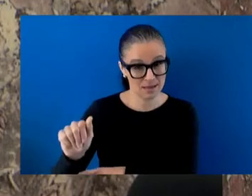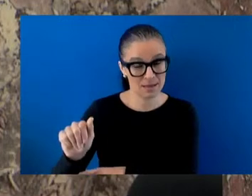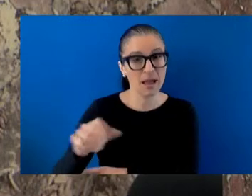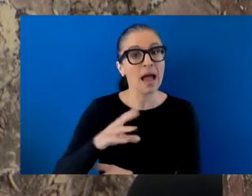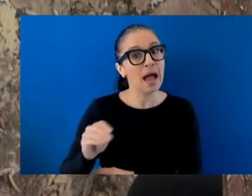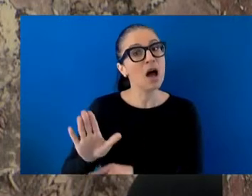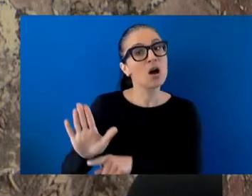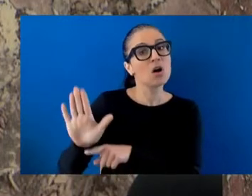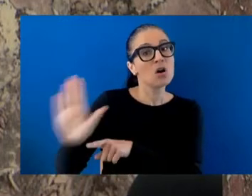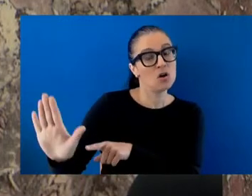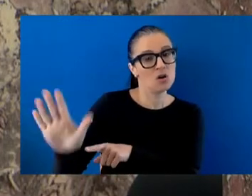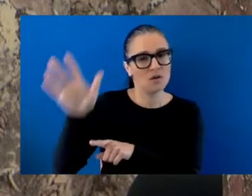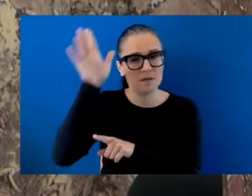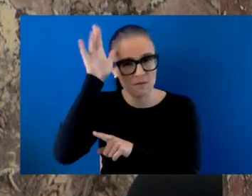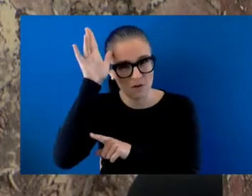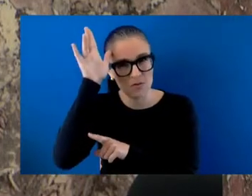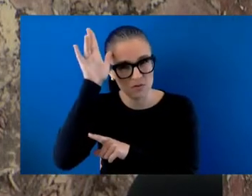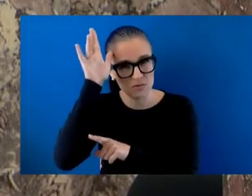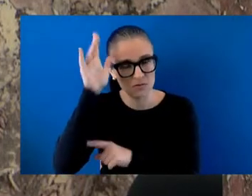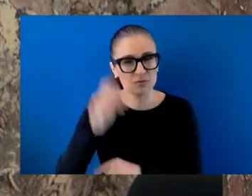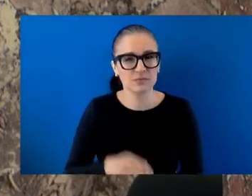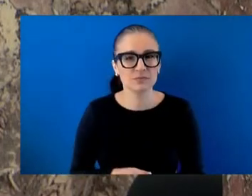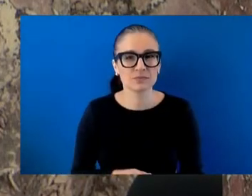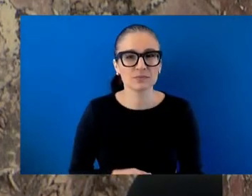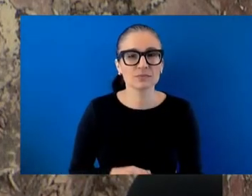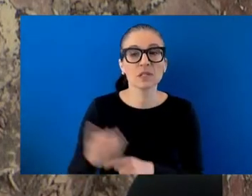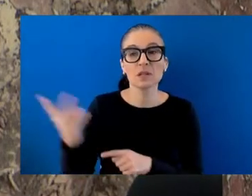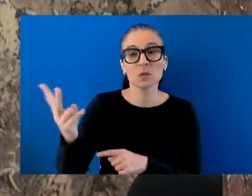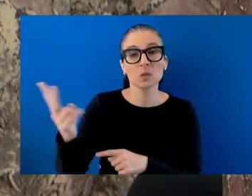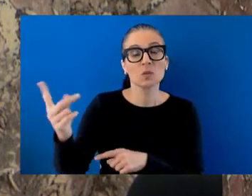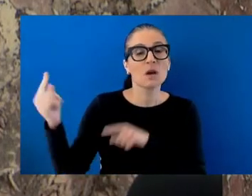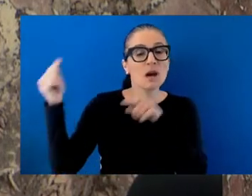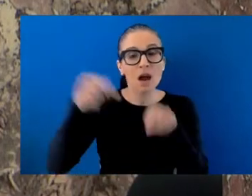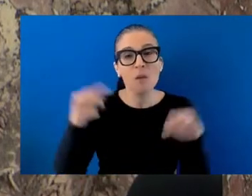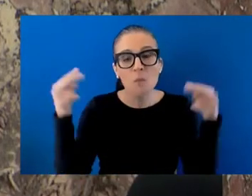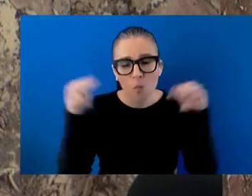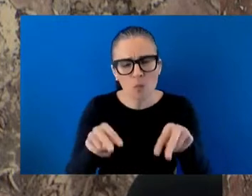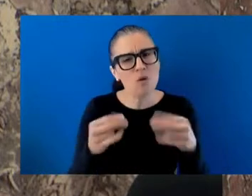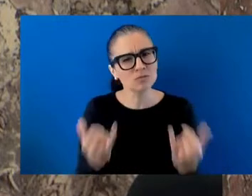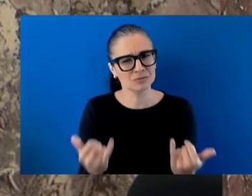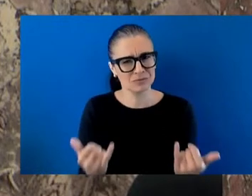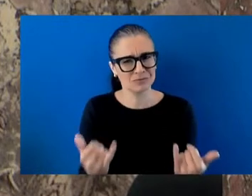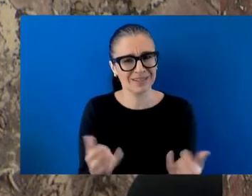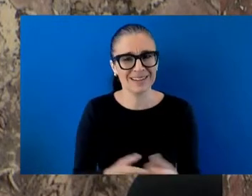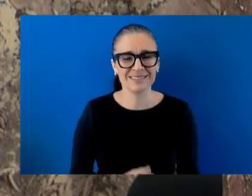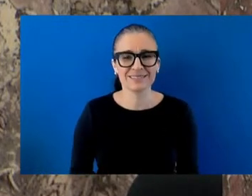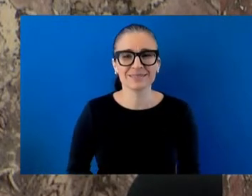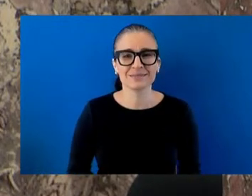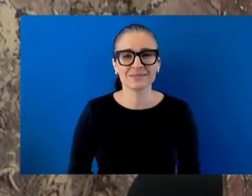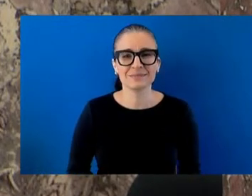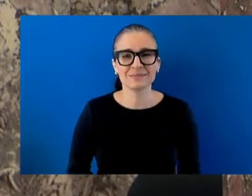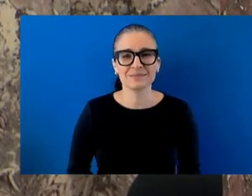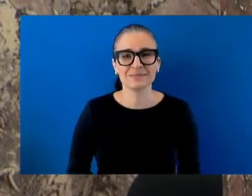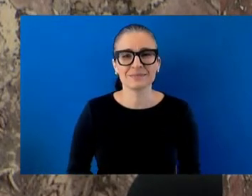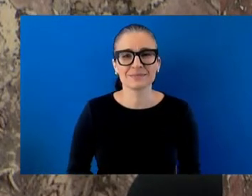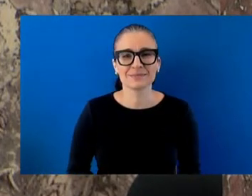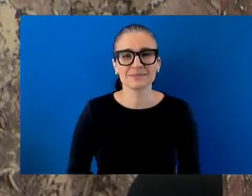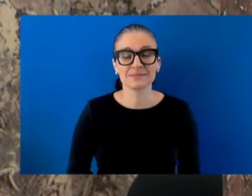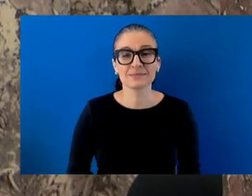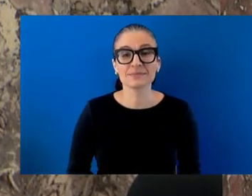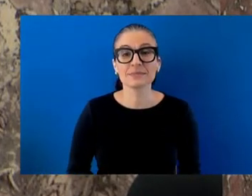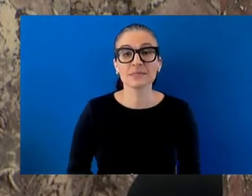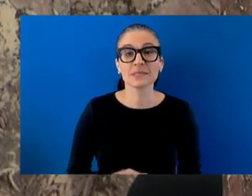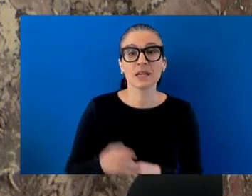He's here to watch the question period today from the gallery. Mr. Speaker, Mr. Newcomb is a